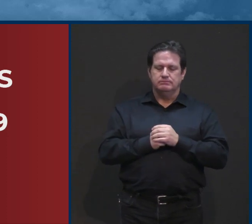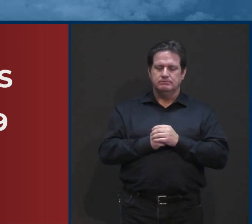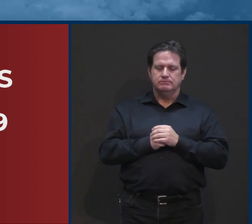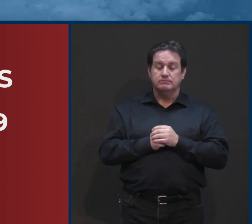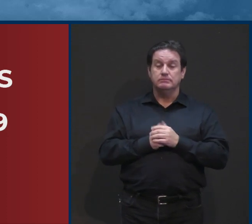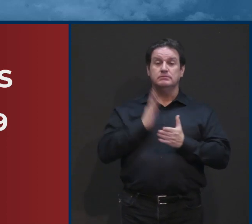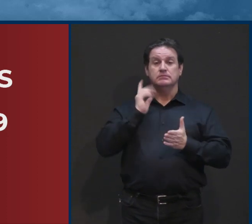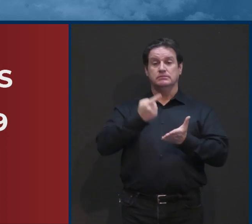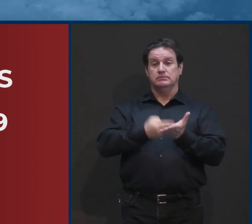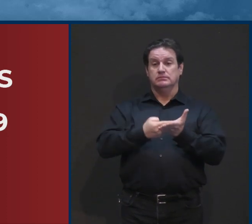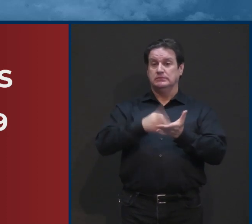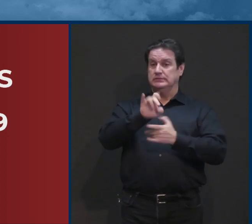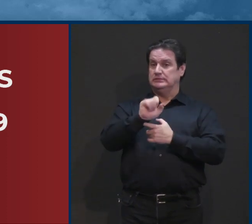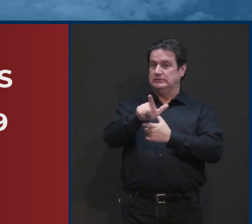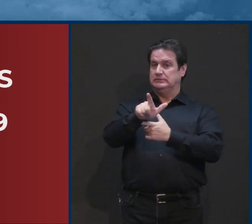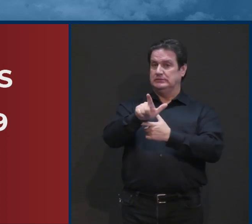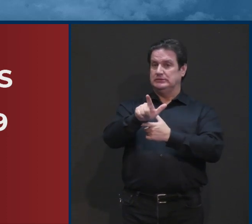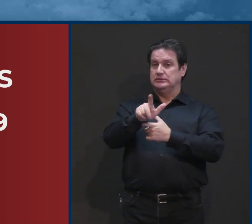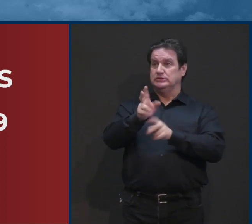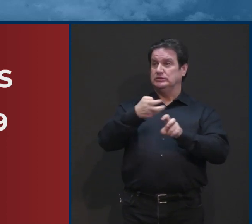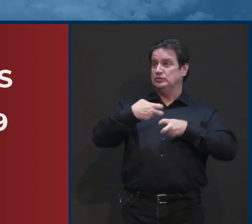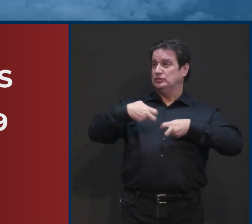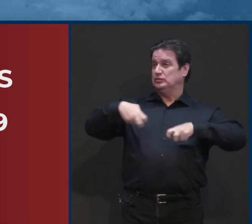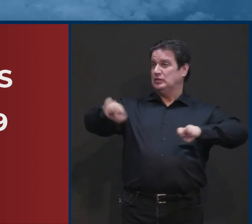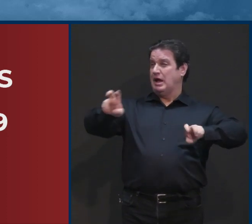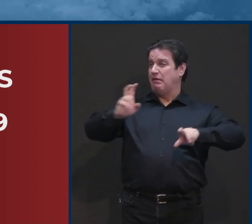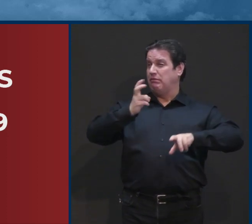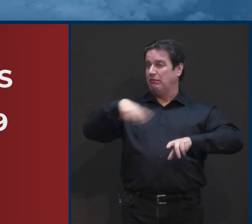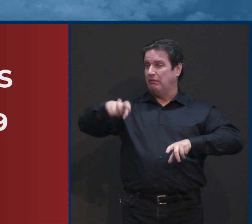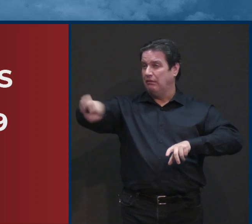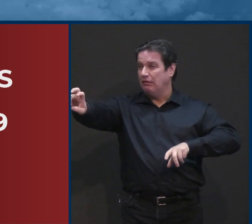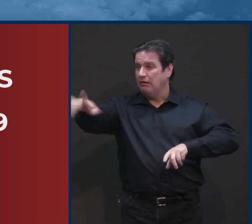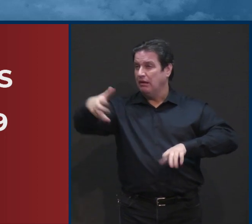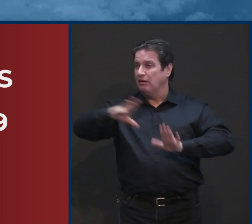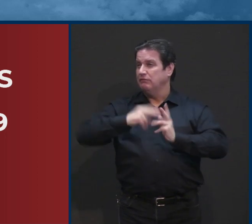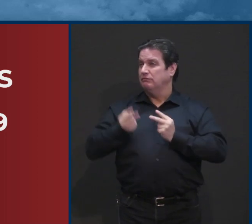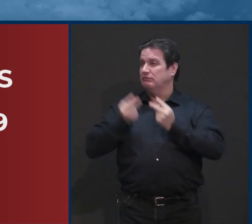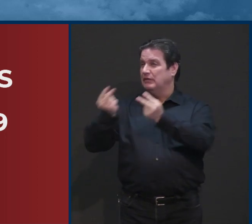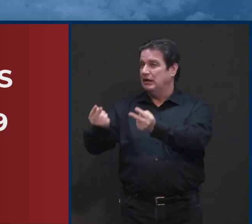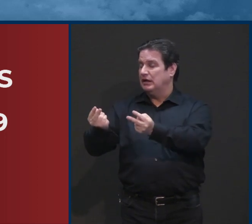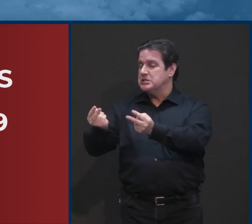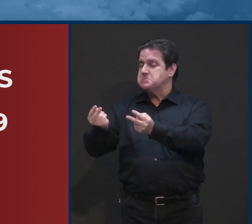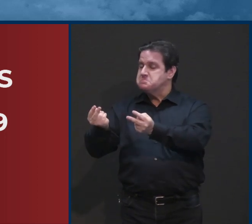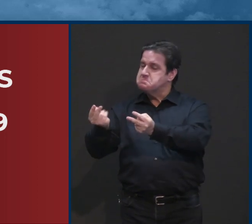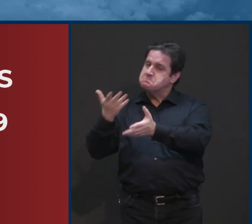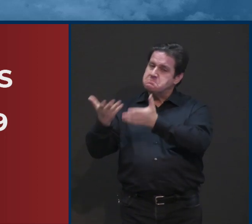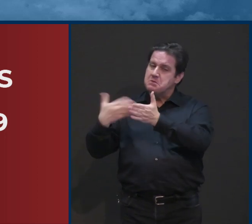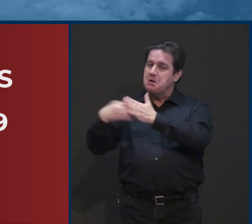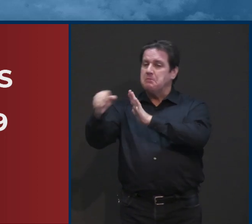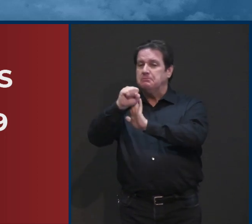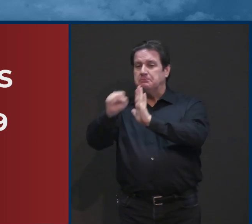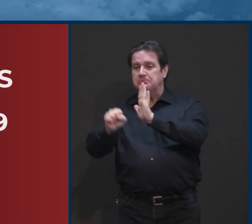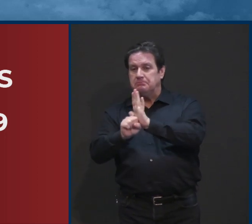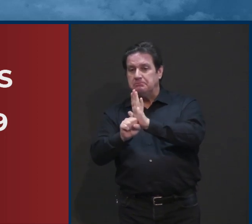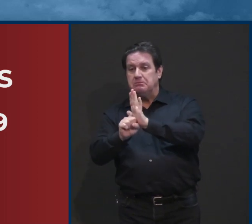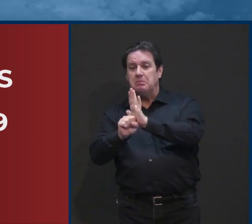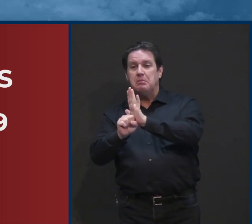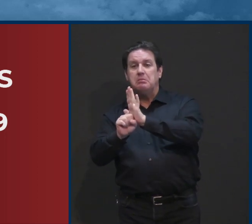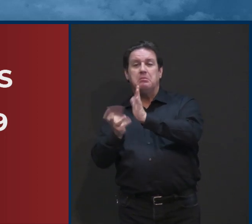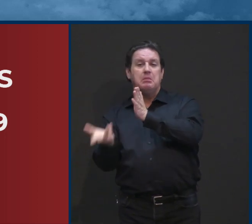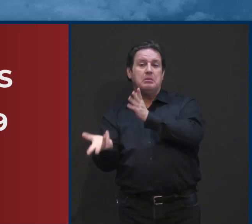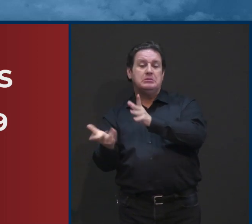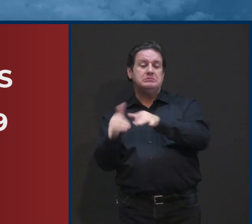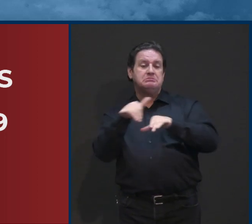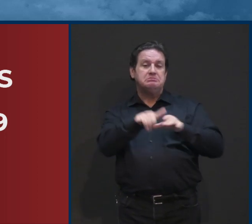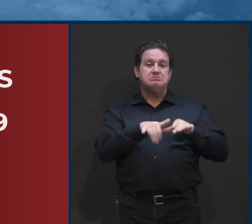that Delawareans are not traveling out of state, but that may mean that they're traveling to friends and